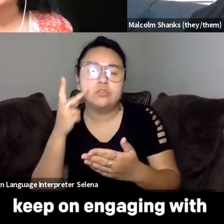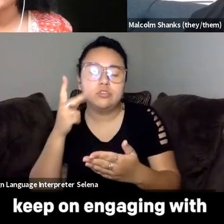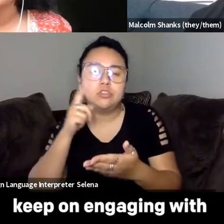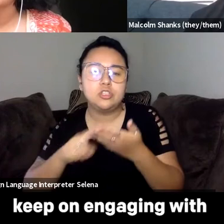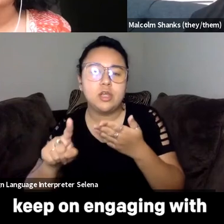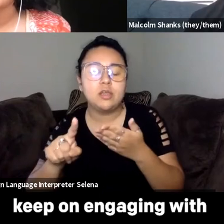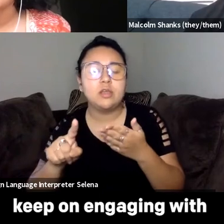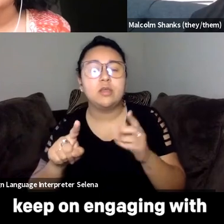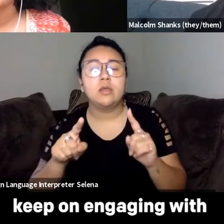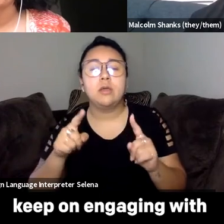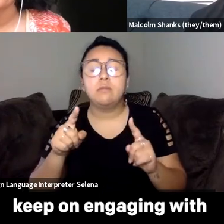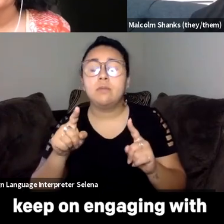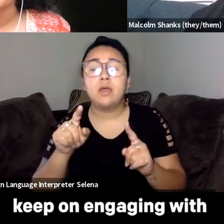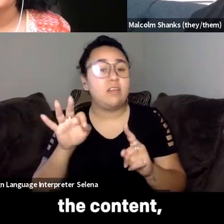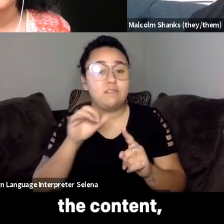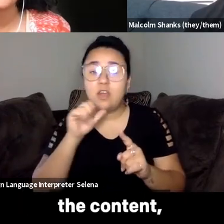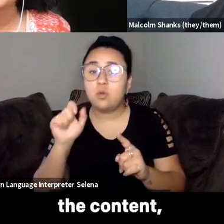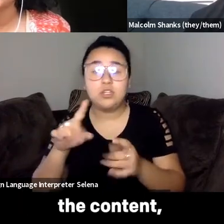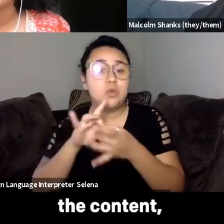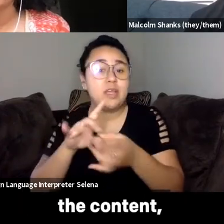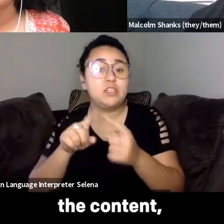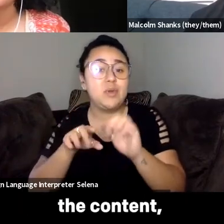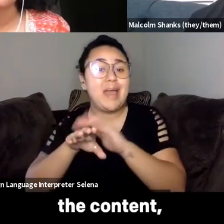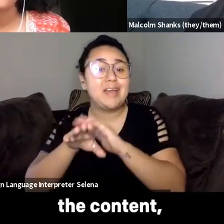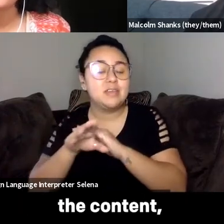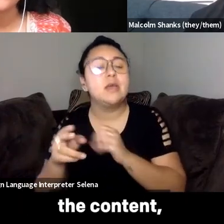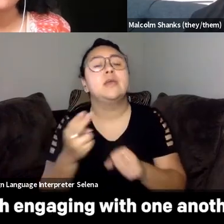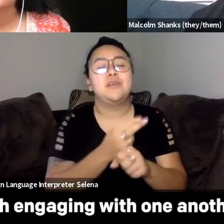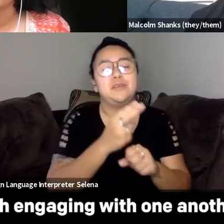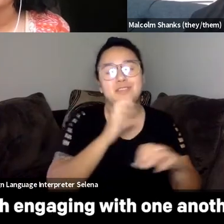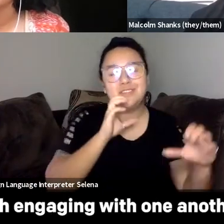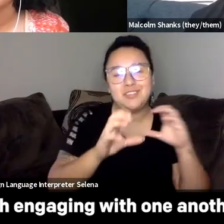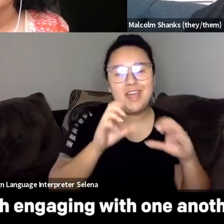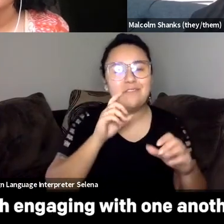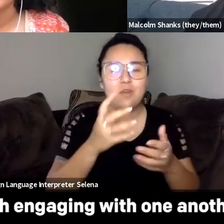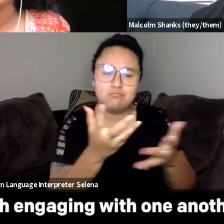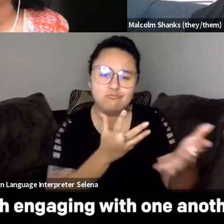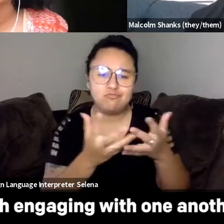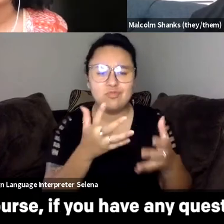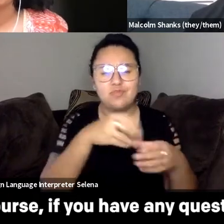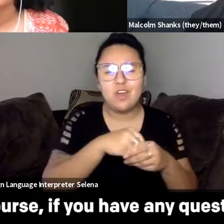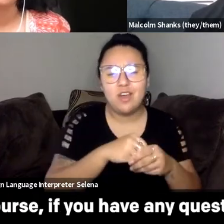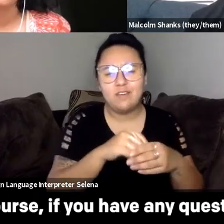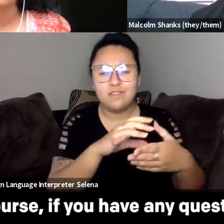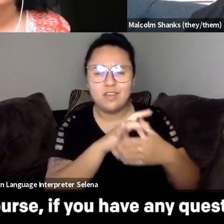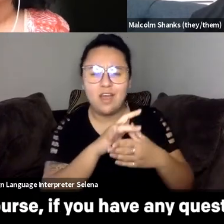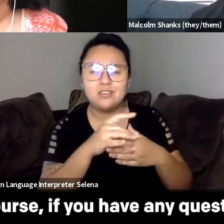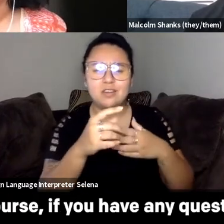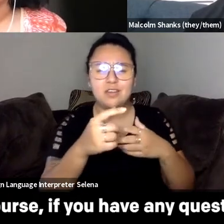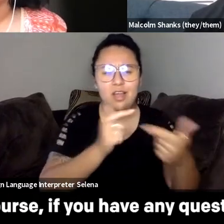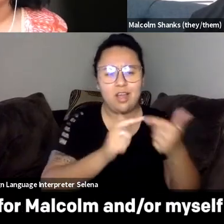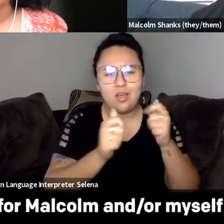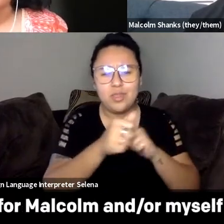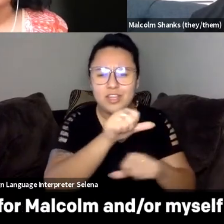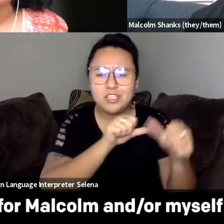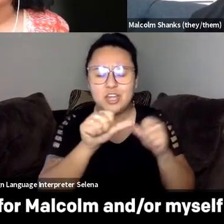the chat to keep on engaging with the content, with engaging with one another. Of